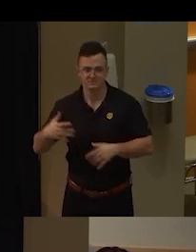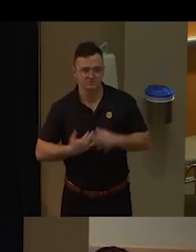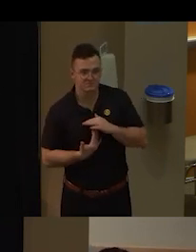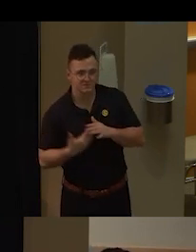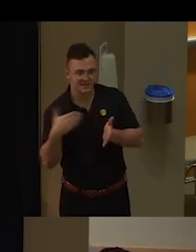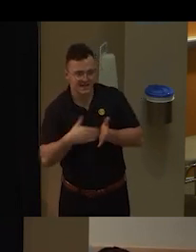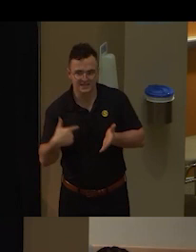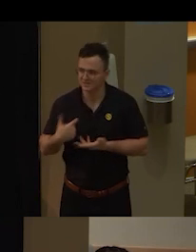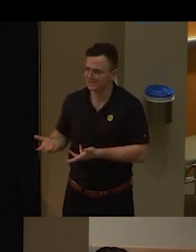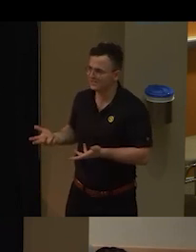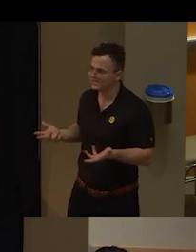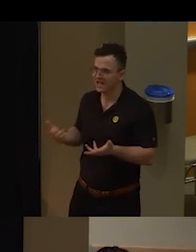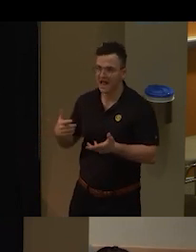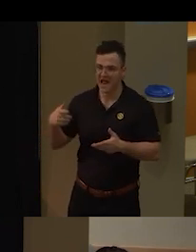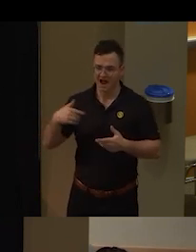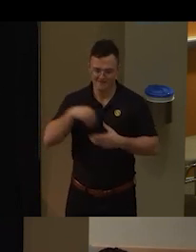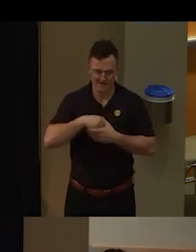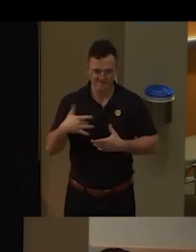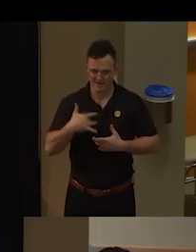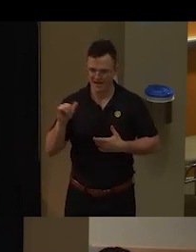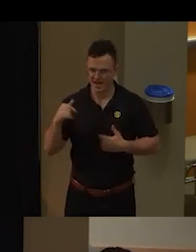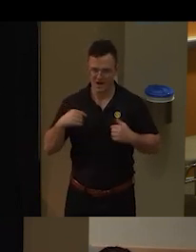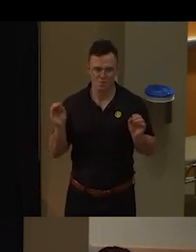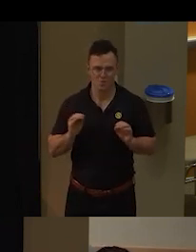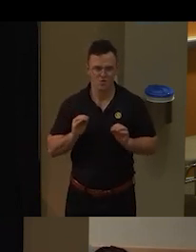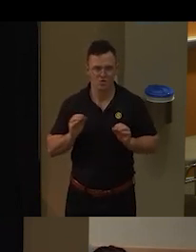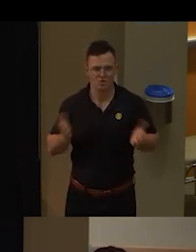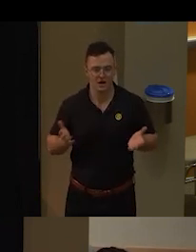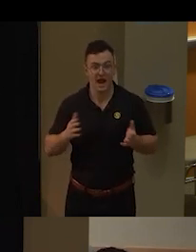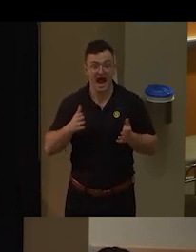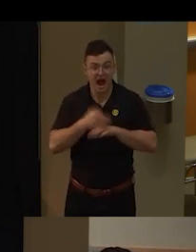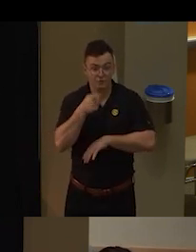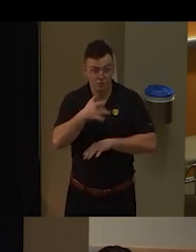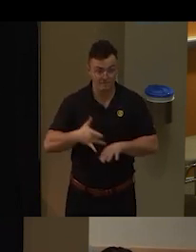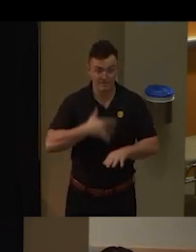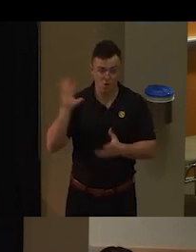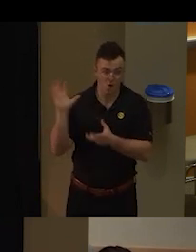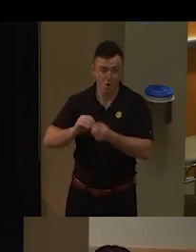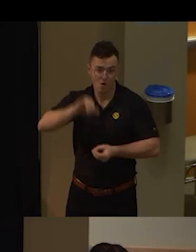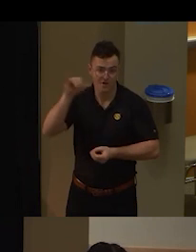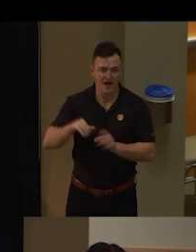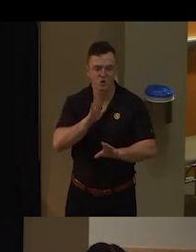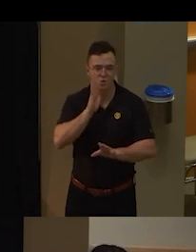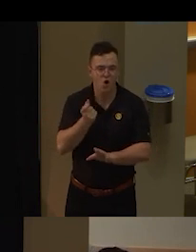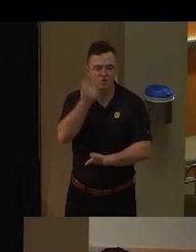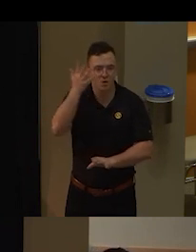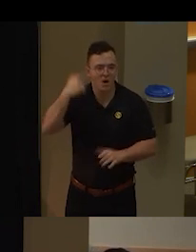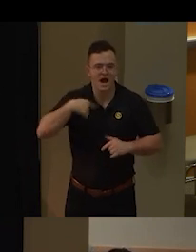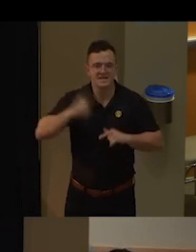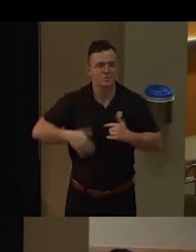fighting a denigrating sense of nobodiness, then you will understand why we find it difficult to